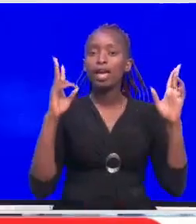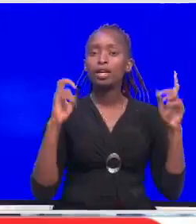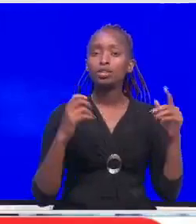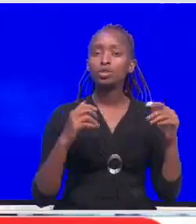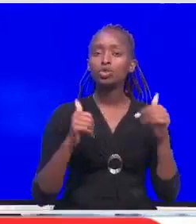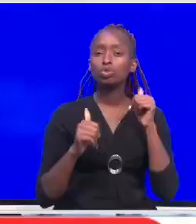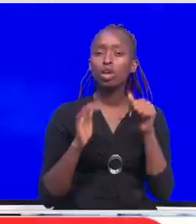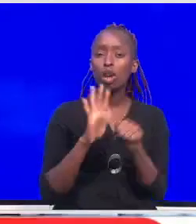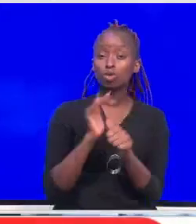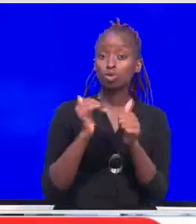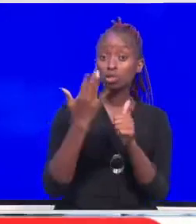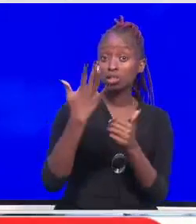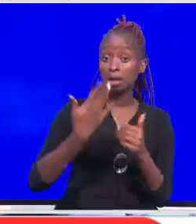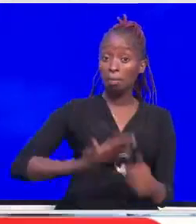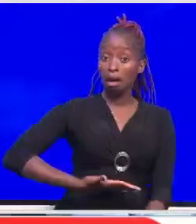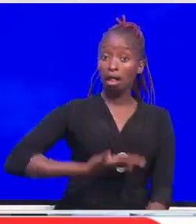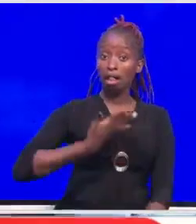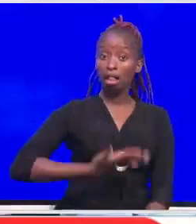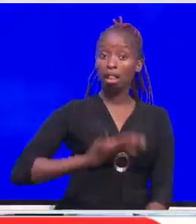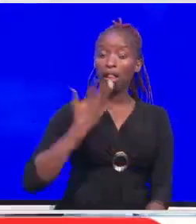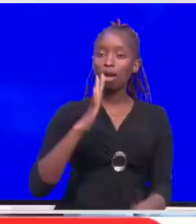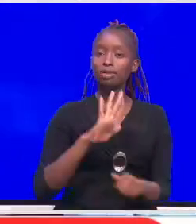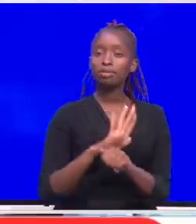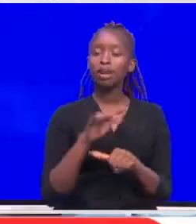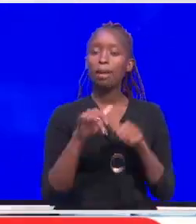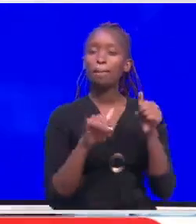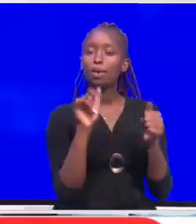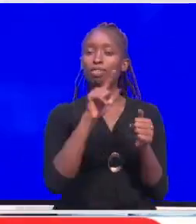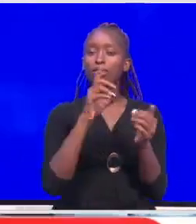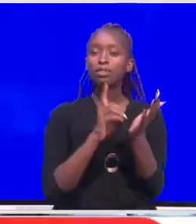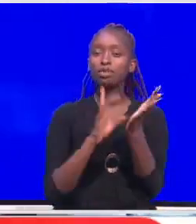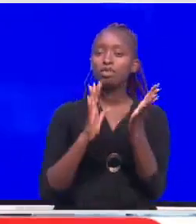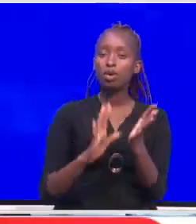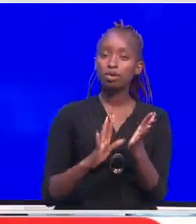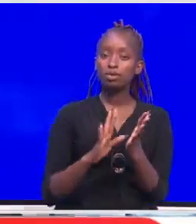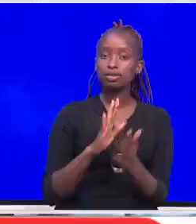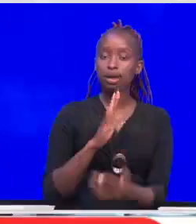about, several issues regarding doctors, have been able